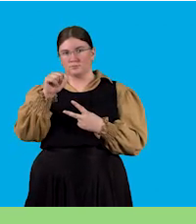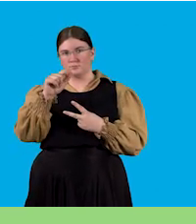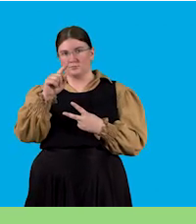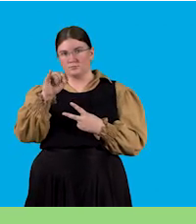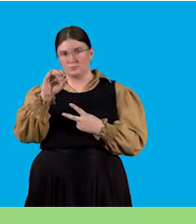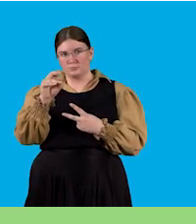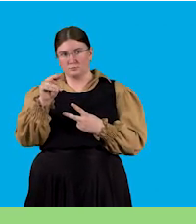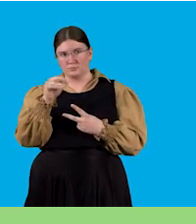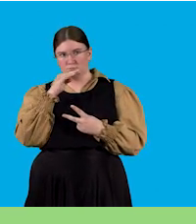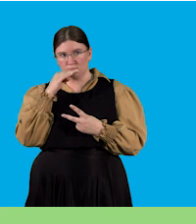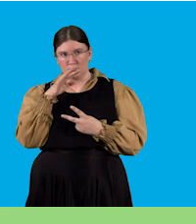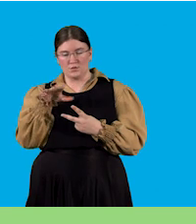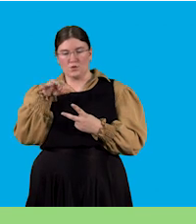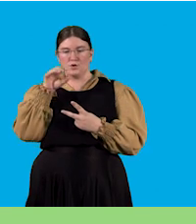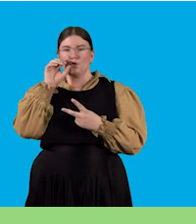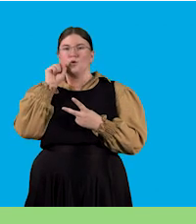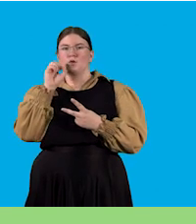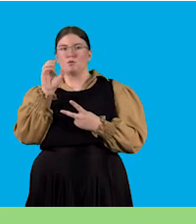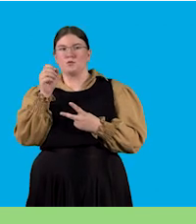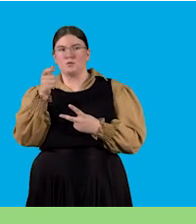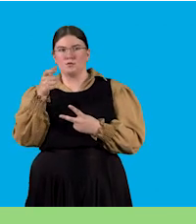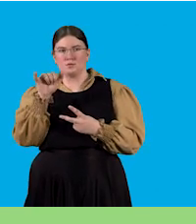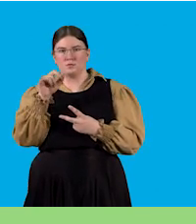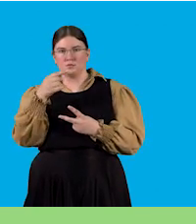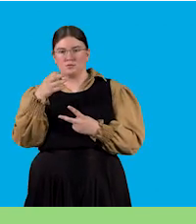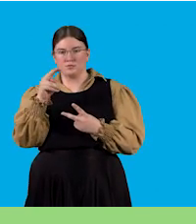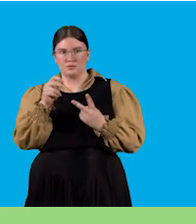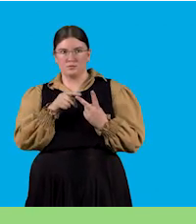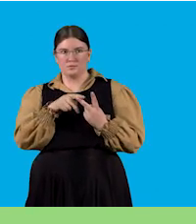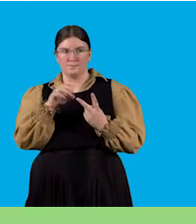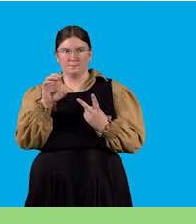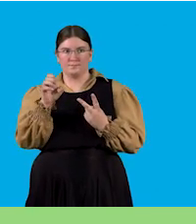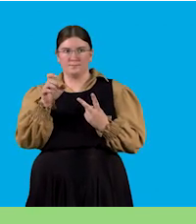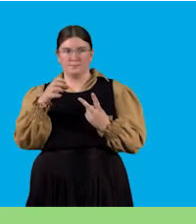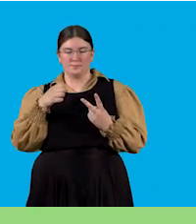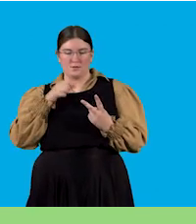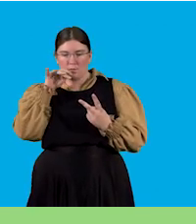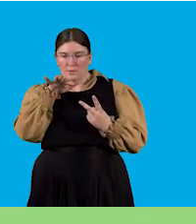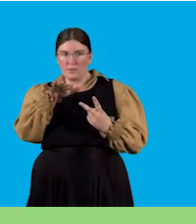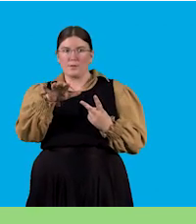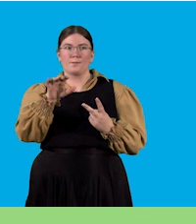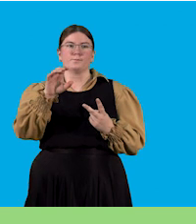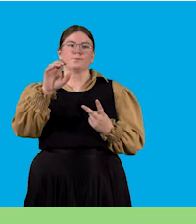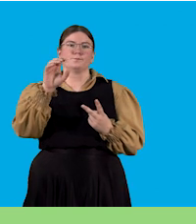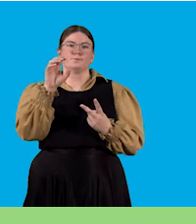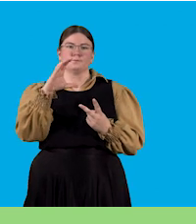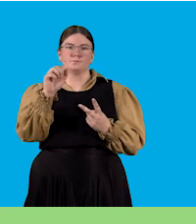oxygen, and exhalation, where carbon dioxide is pushed out of the